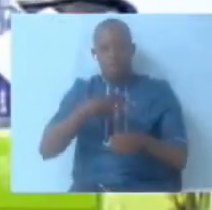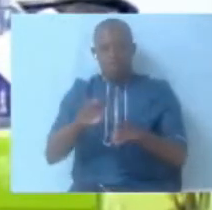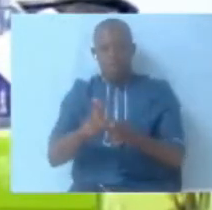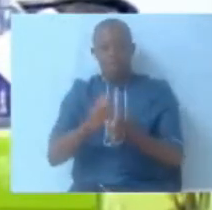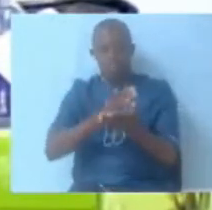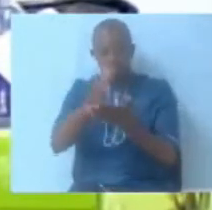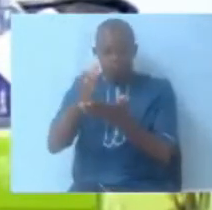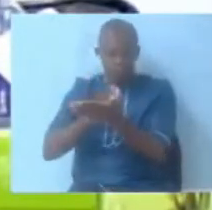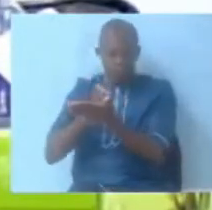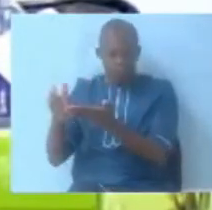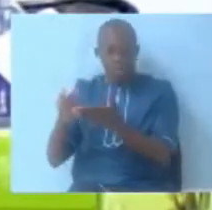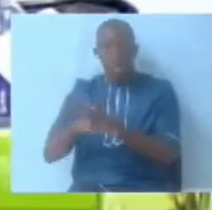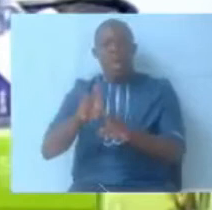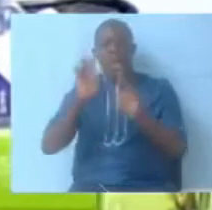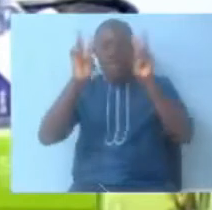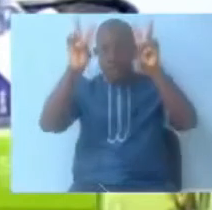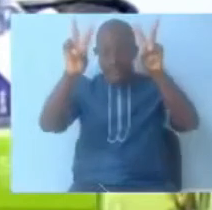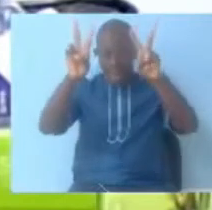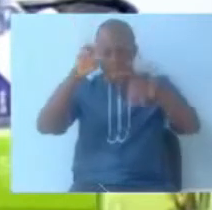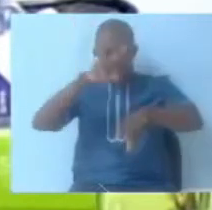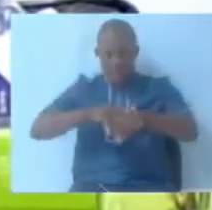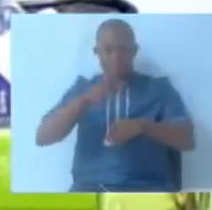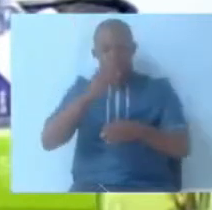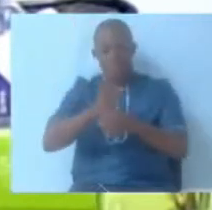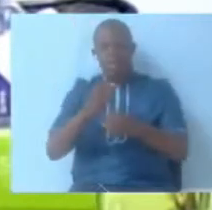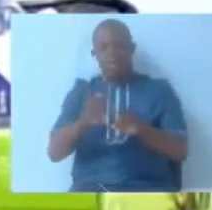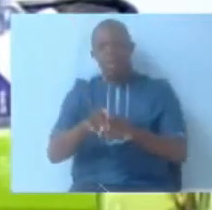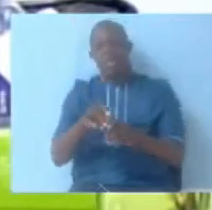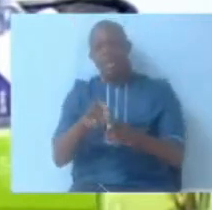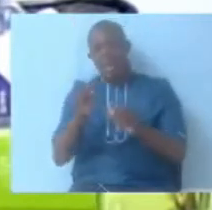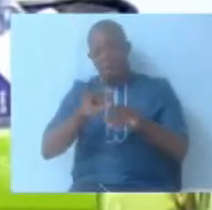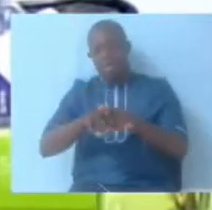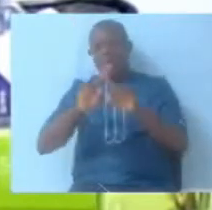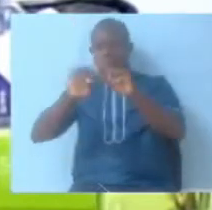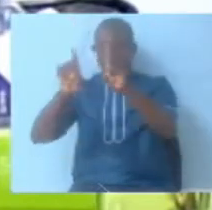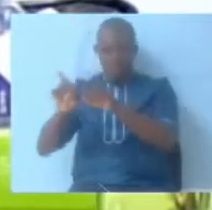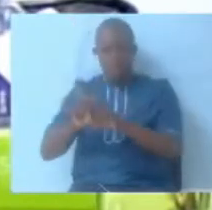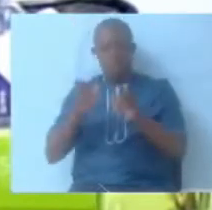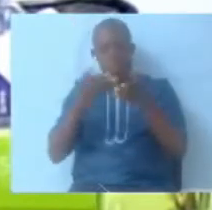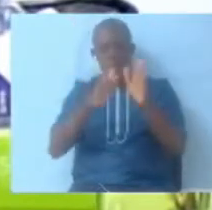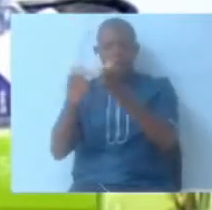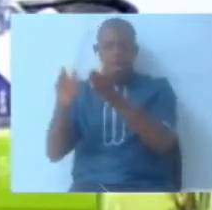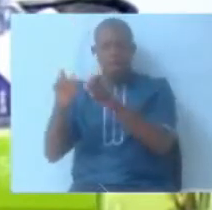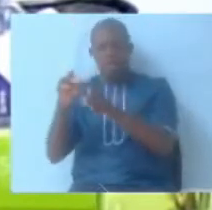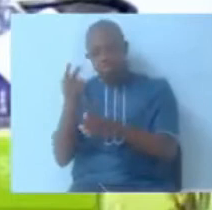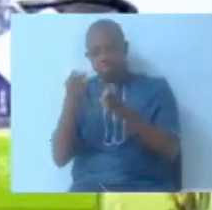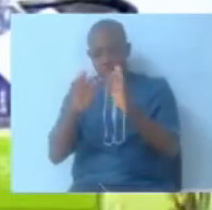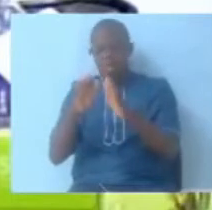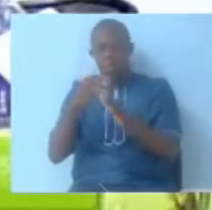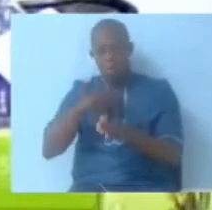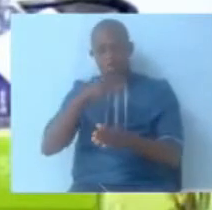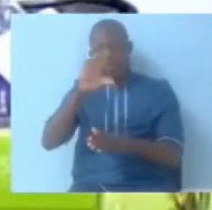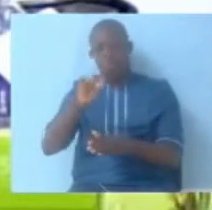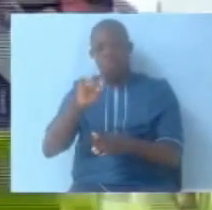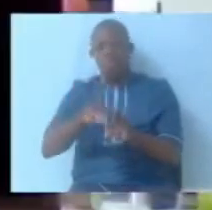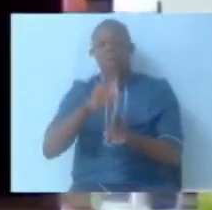niya jube. Mansala dabulo kito nin kitindir kuoluto mbela fila katalaka ke fanna fulati. Mr. Touray,